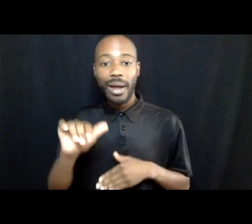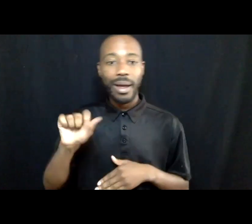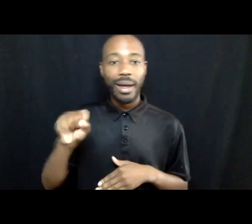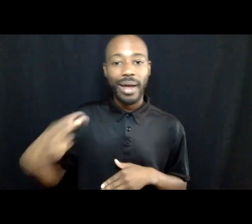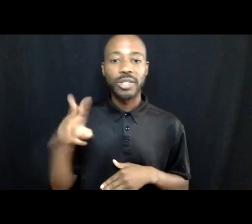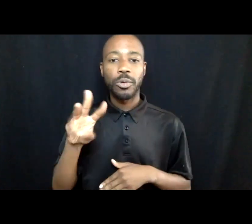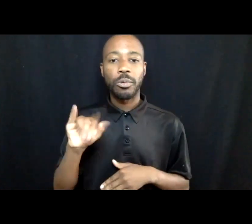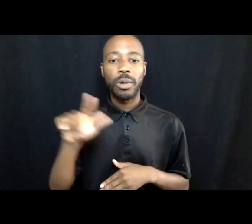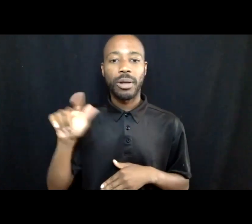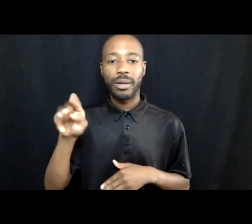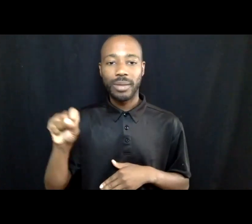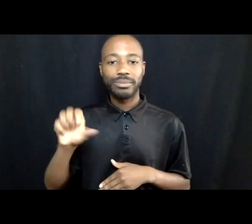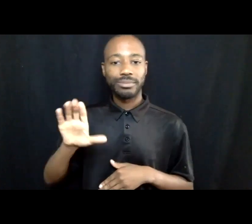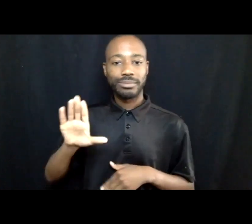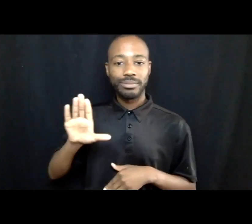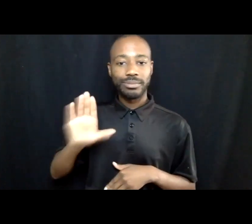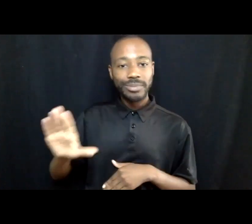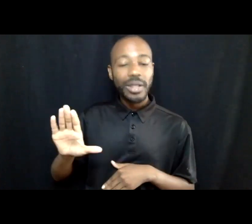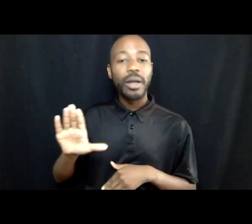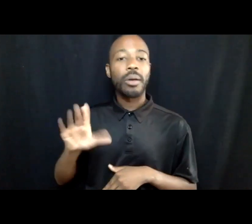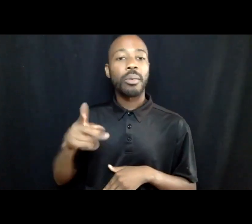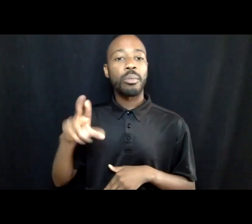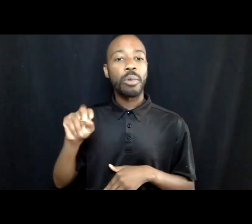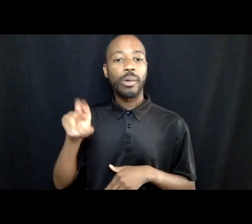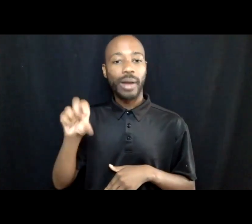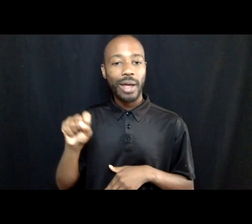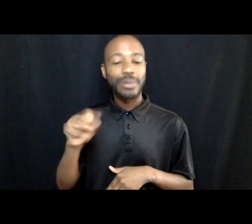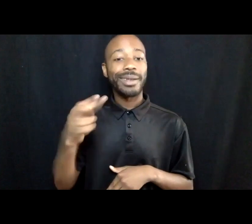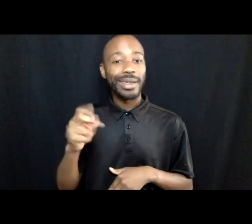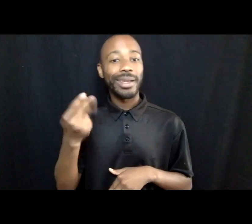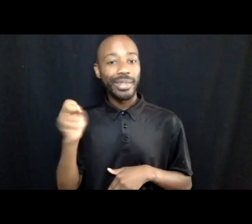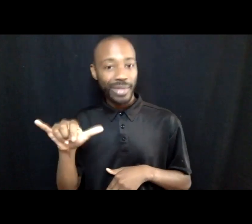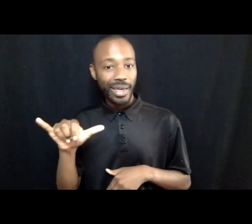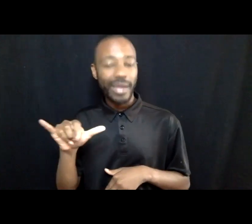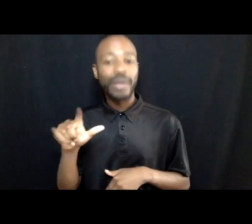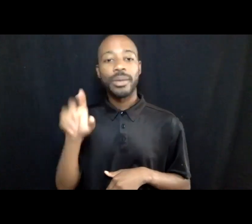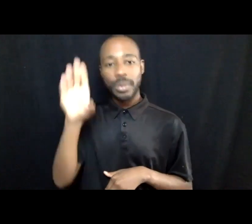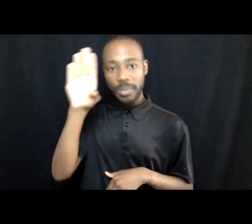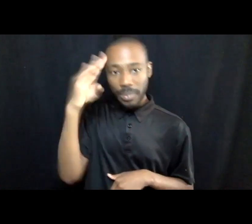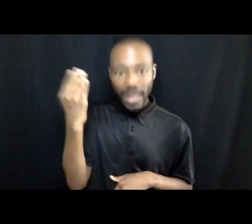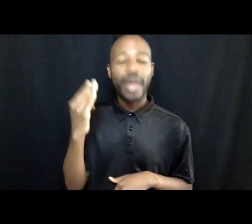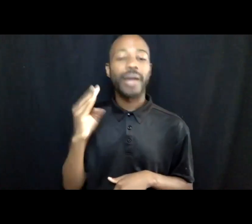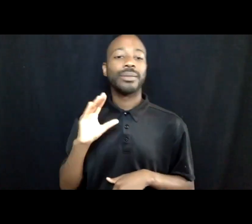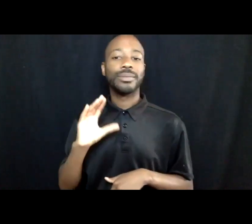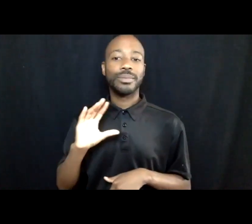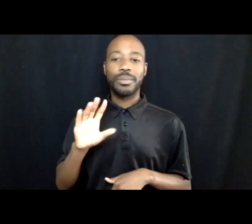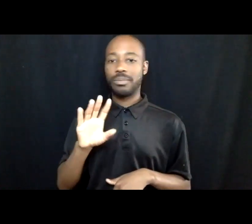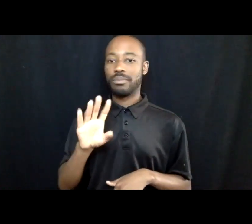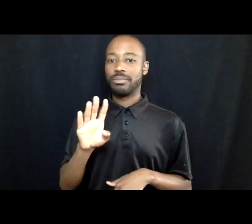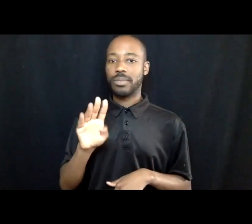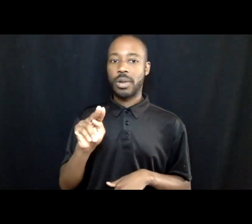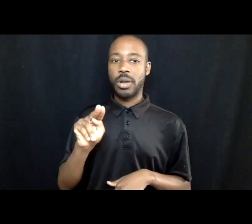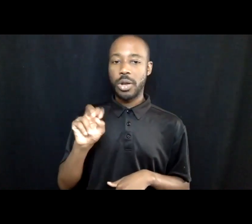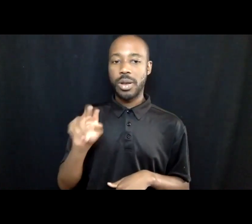Ash uses pronouns he and they and is a Black non-binary trans femme from Fayetteville, North Carolina. Since 2012,